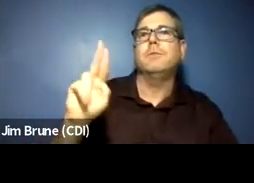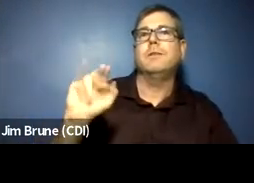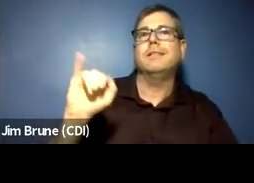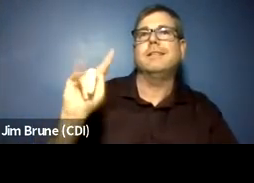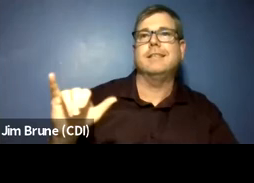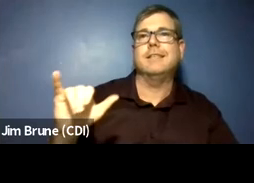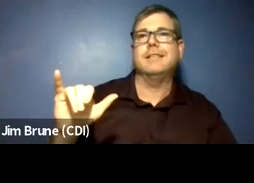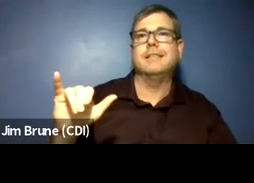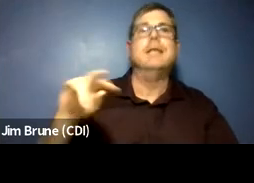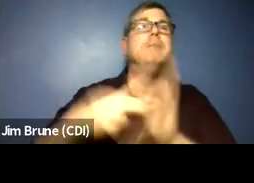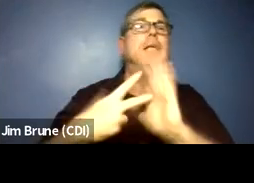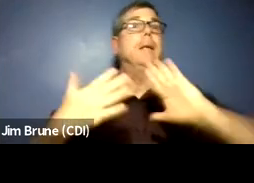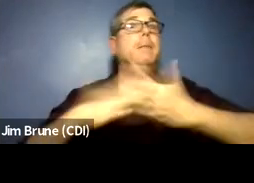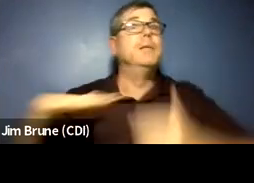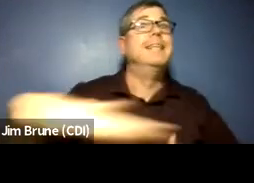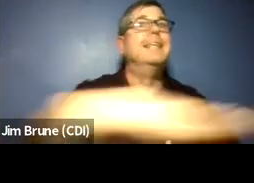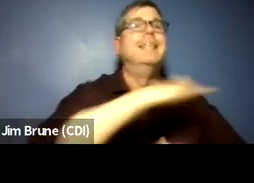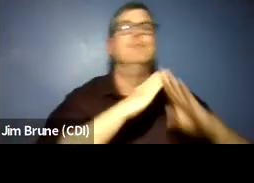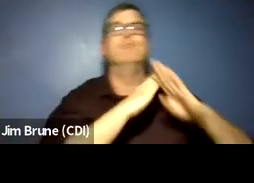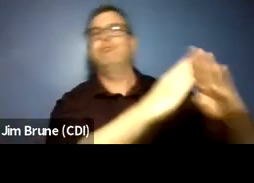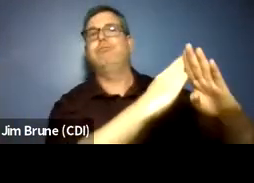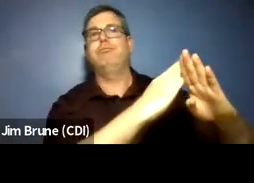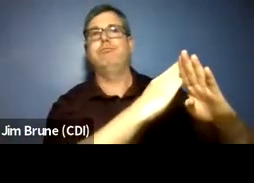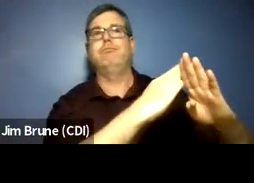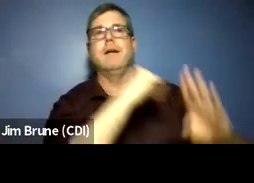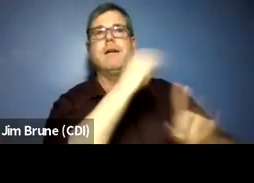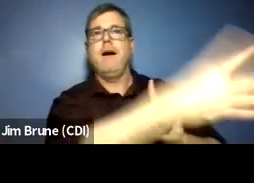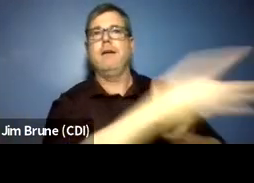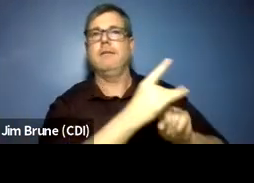forgo some of the safety measures we put in place.